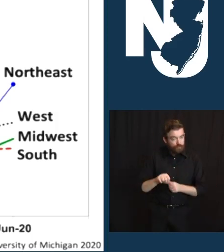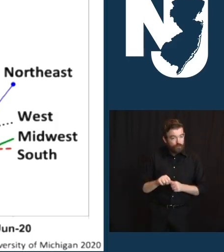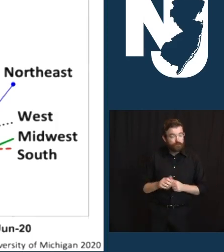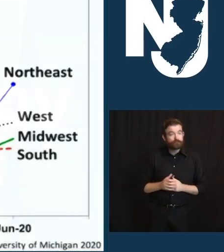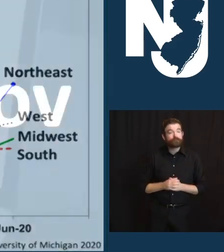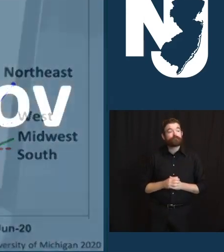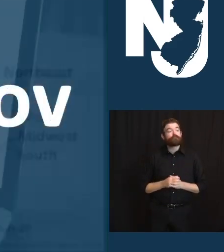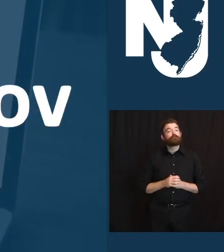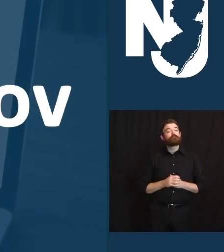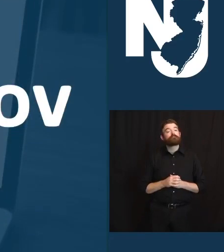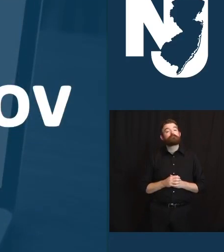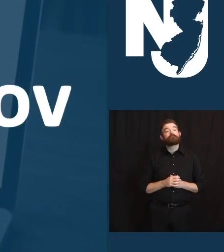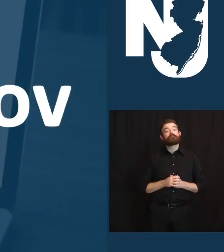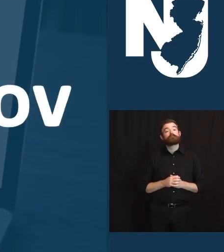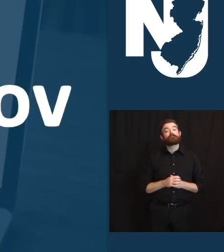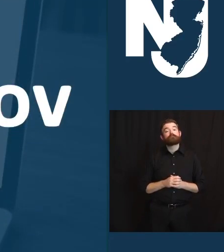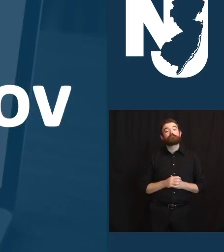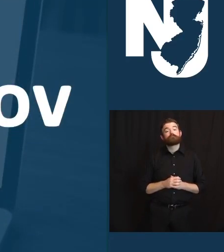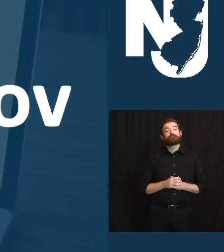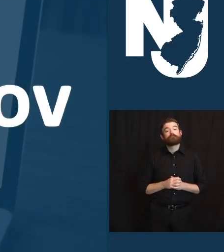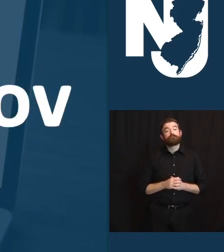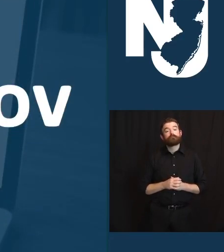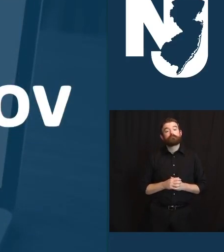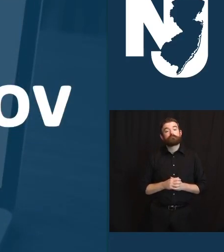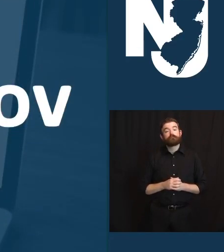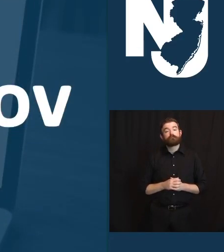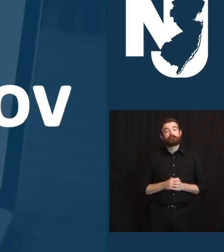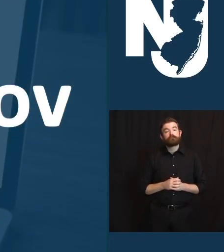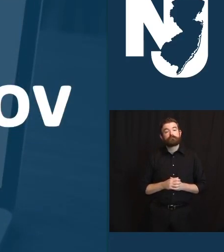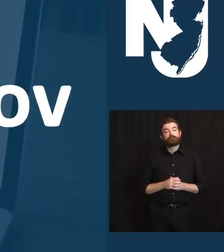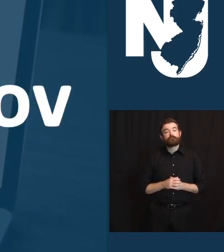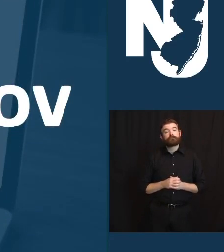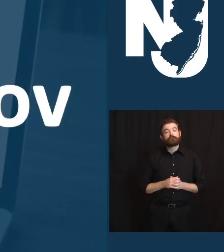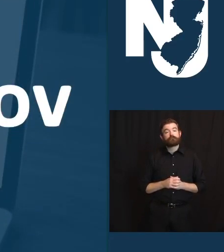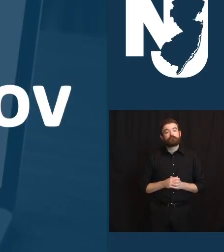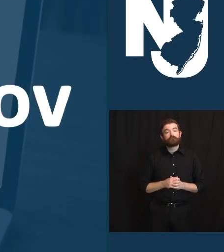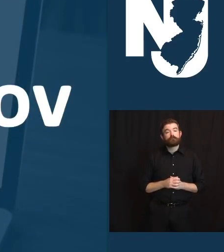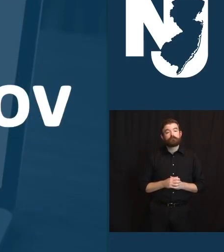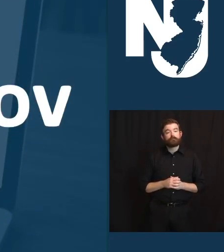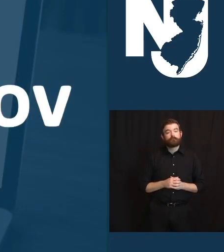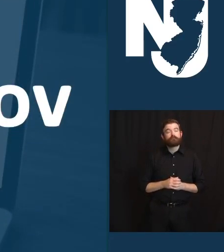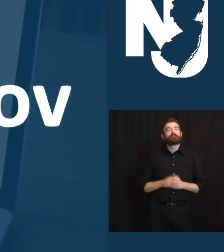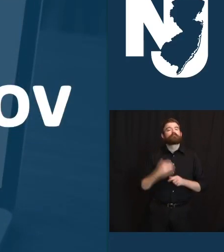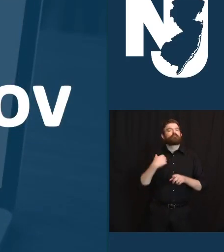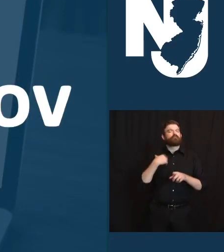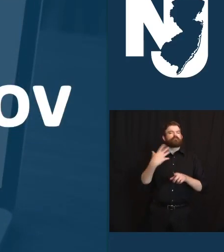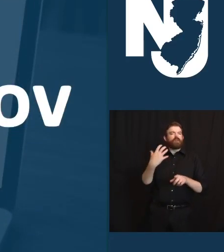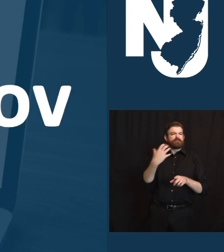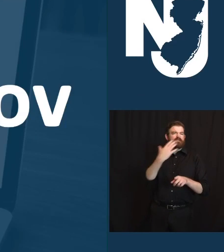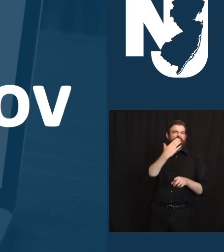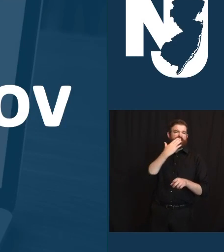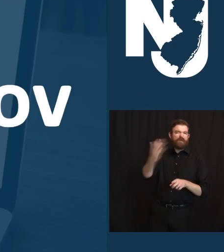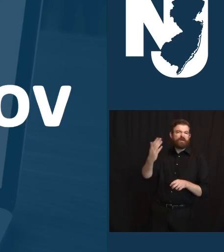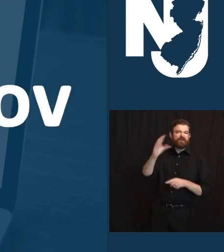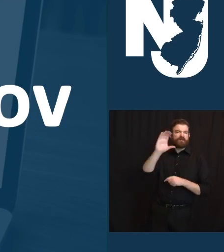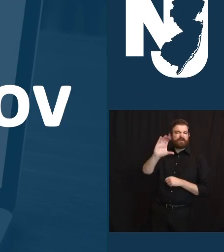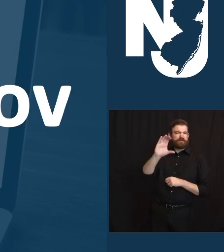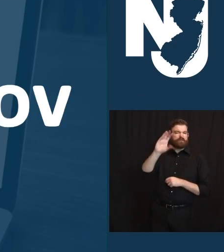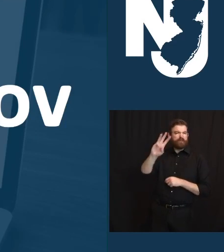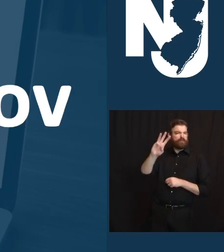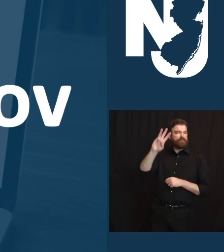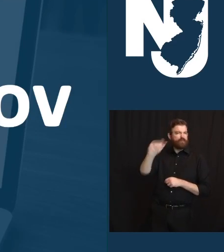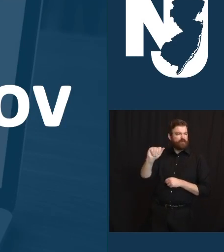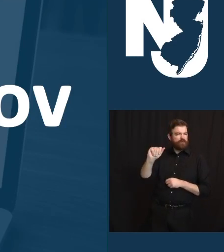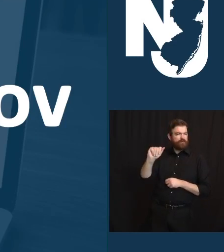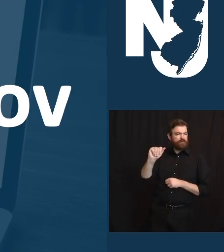Before I move to the overnight numbers, I want to thank our partners at the Communication Workers of America for ratifying the agreement we reached